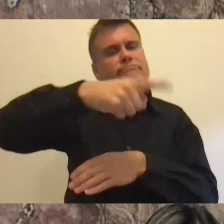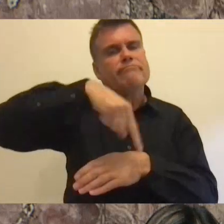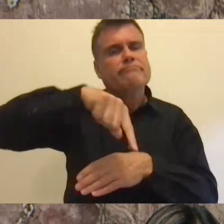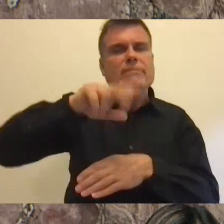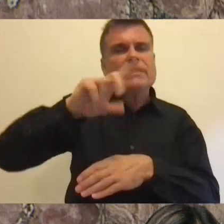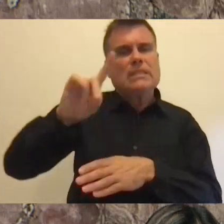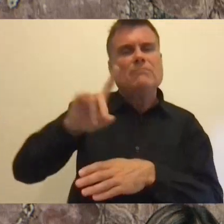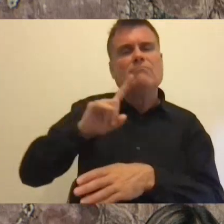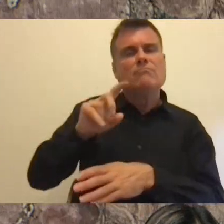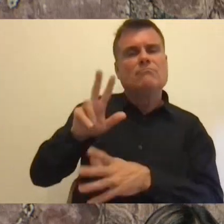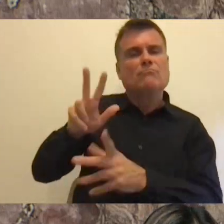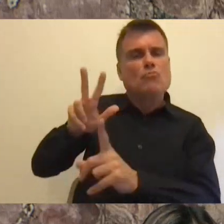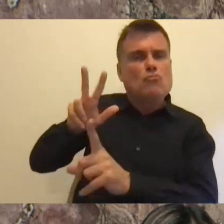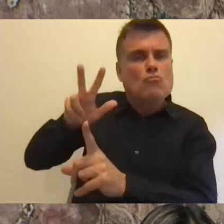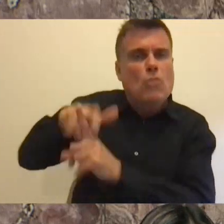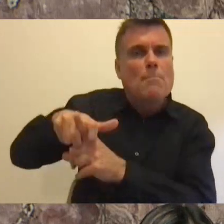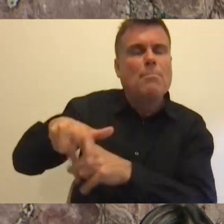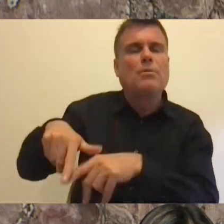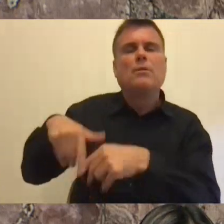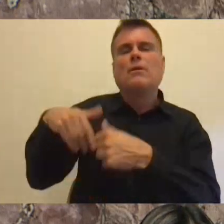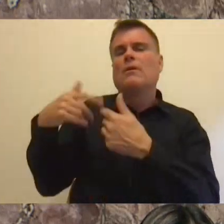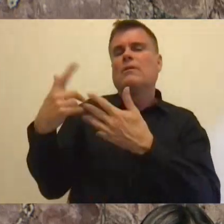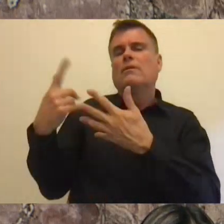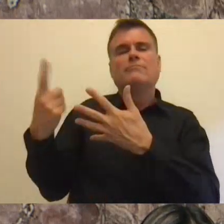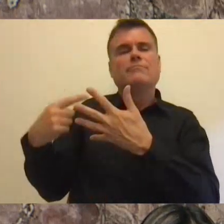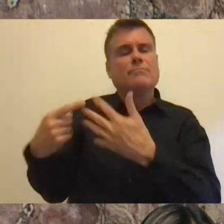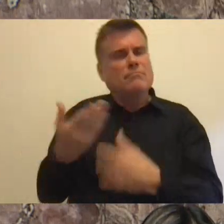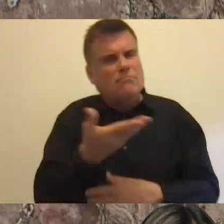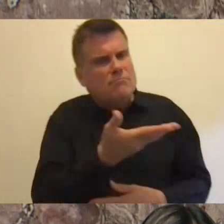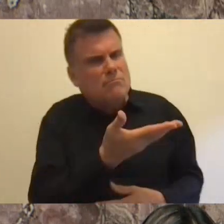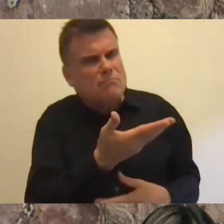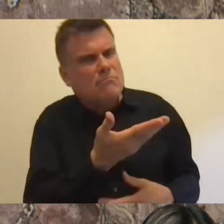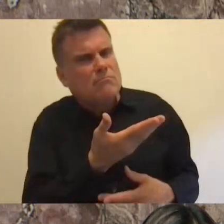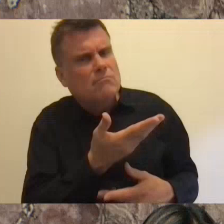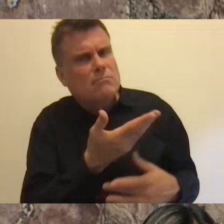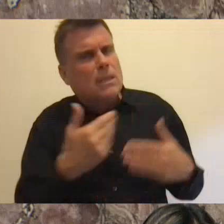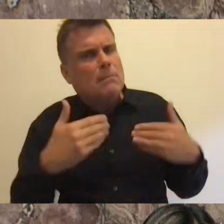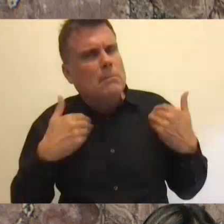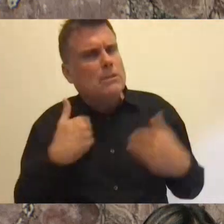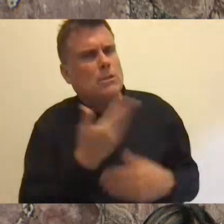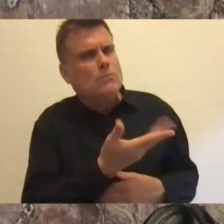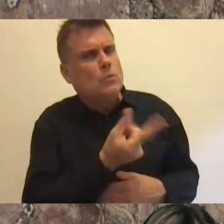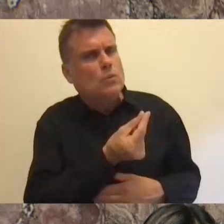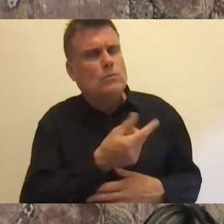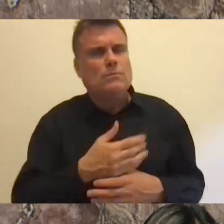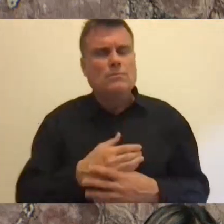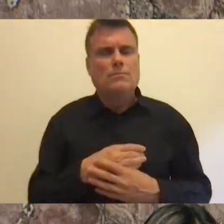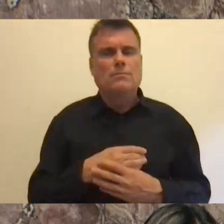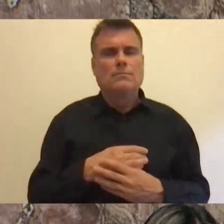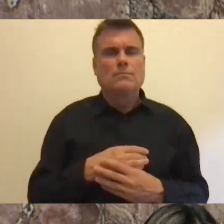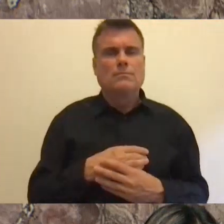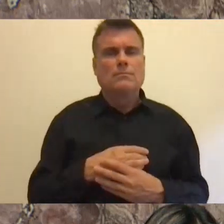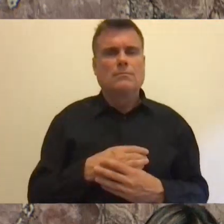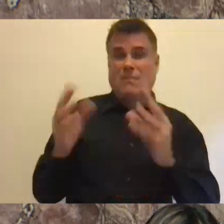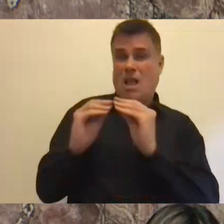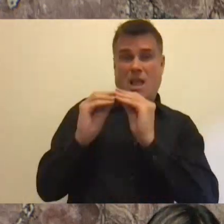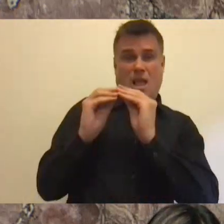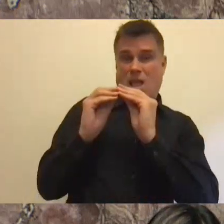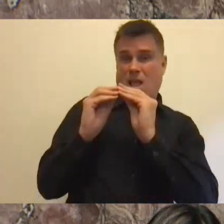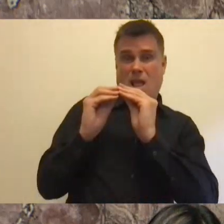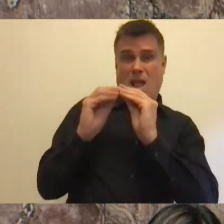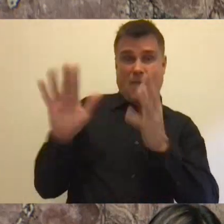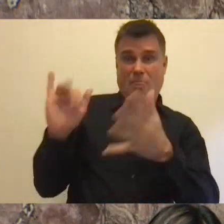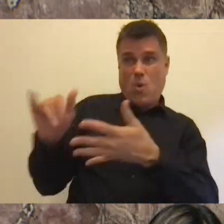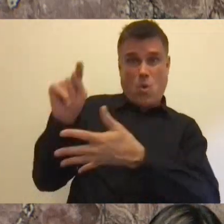that the kind of comments that the member references are absolutely, obviously unacceptable and completely unacceptable. And I think all members